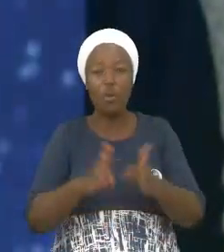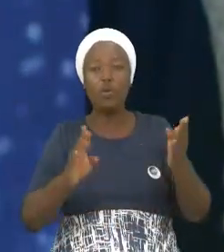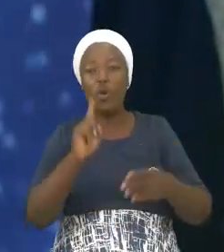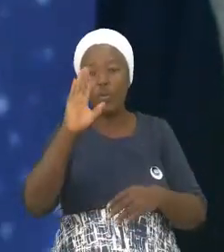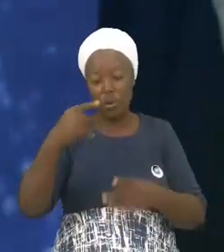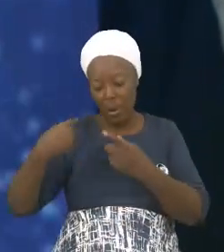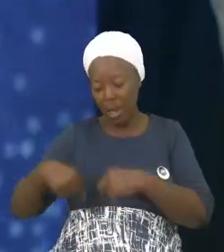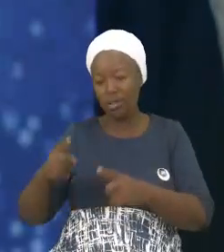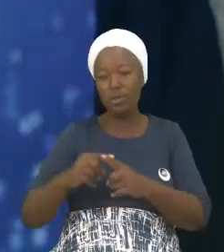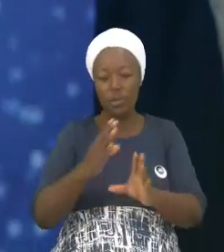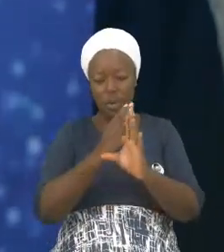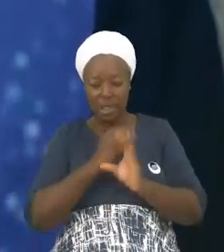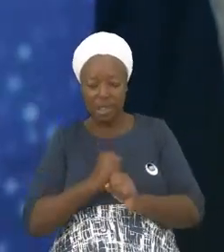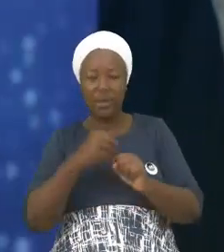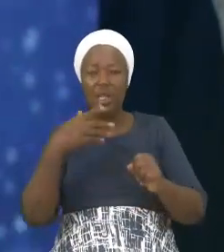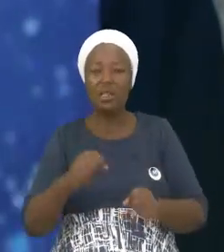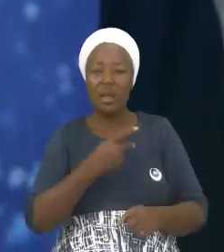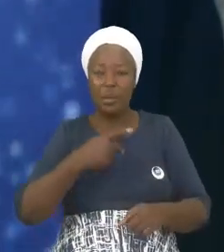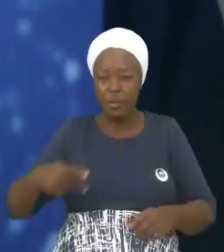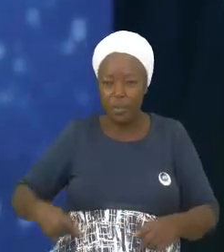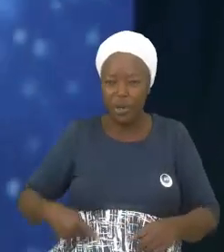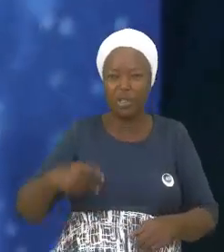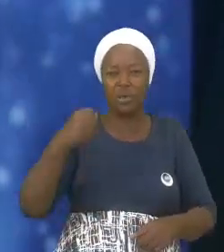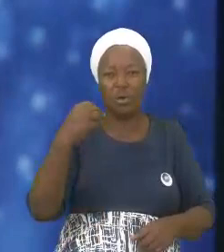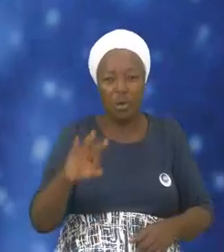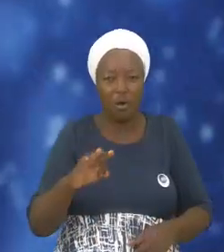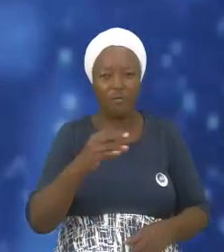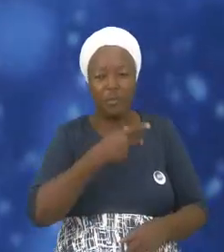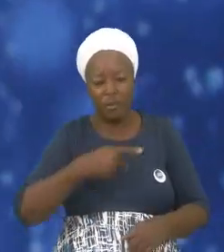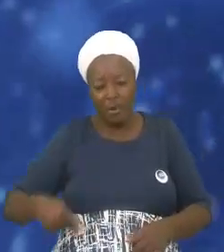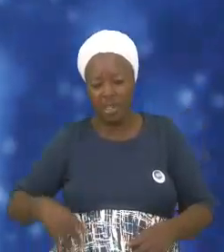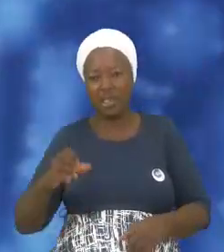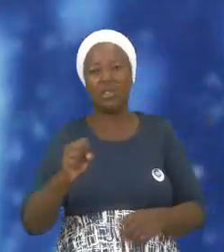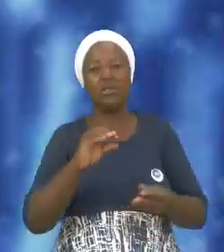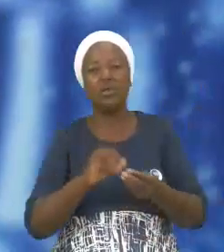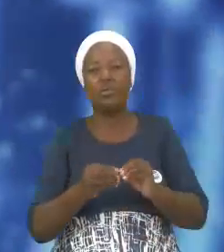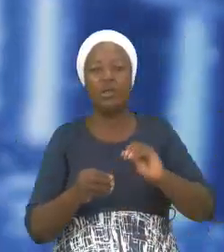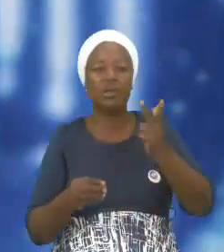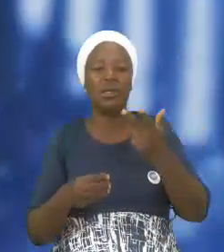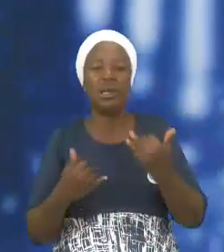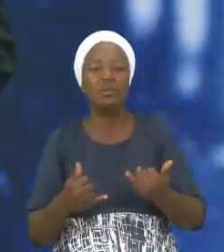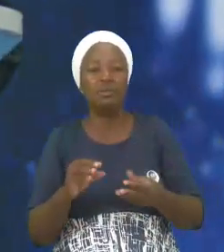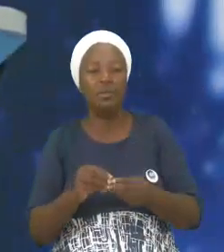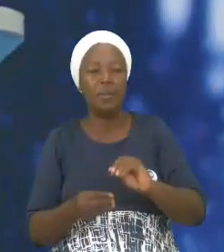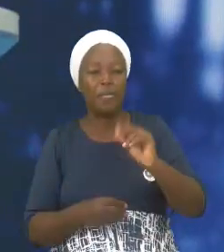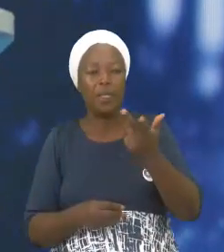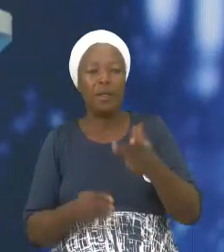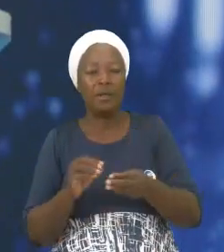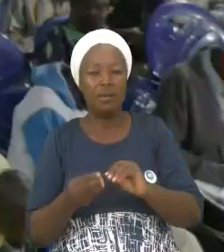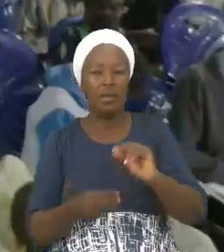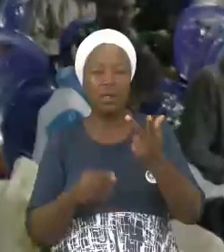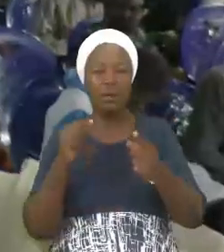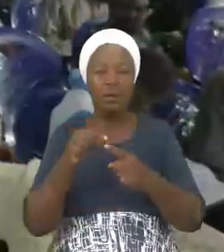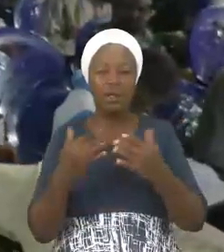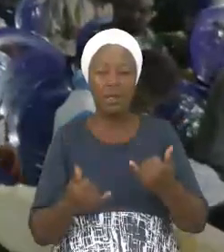to receive the Prince of Princes. We come to point number three here. Point number three